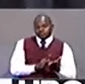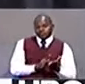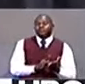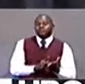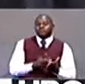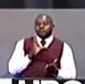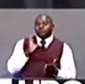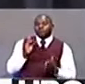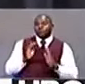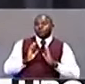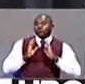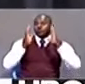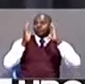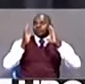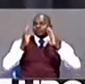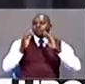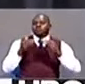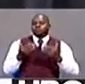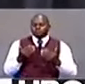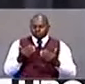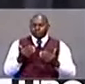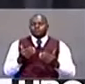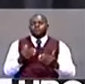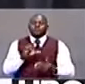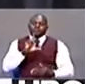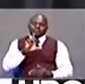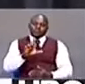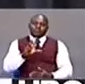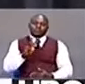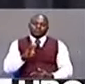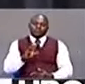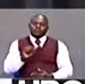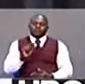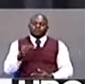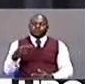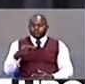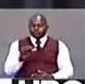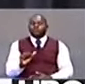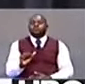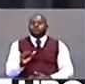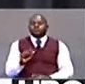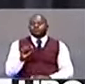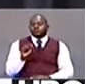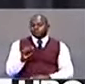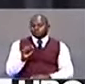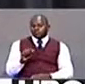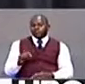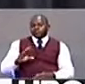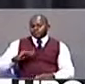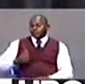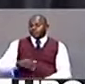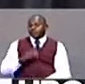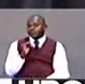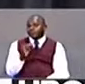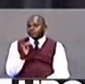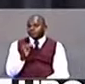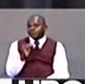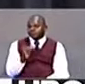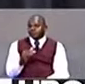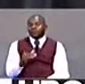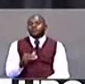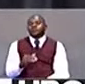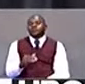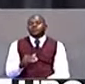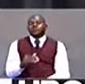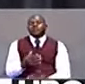Great, the late Dr. Cyprian Kizito Lwanga. Madam Speaker, the